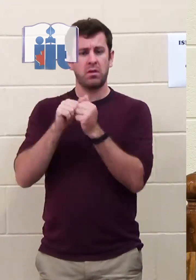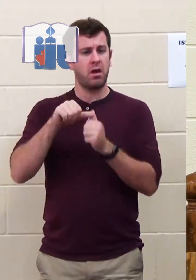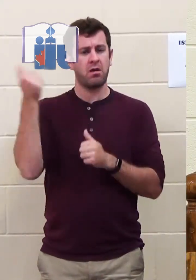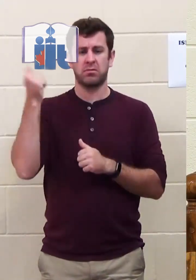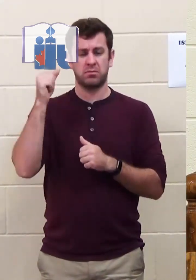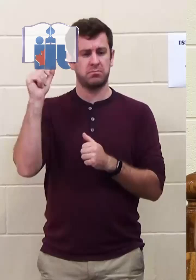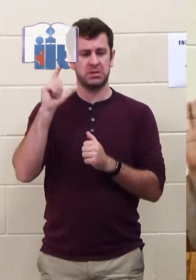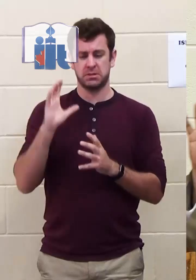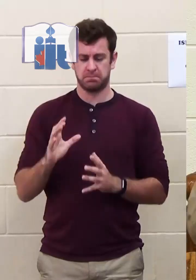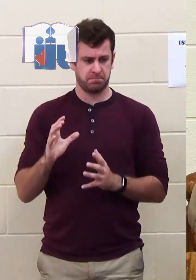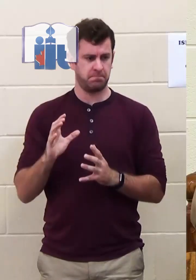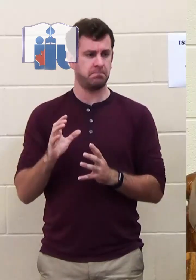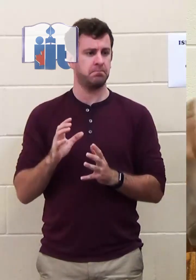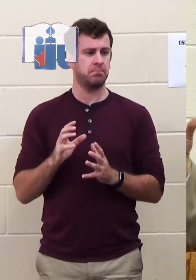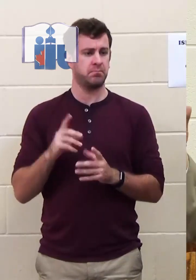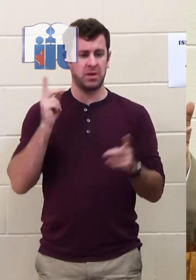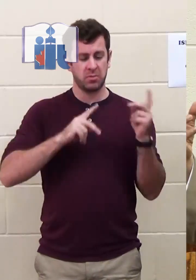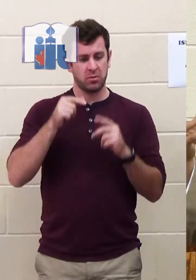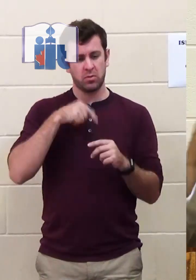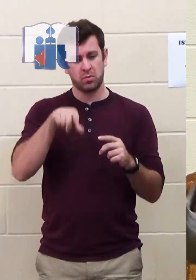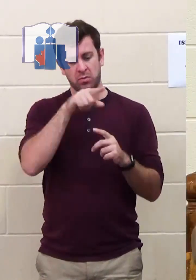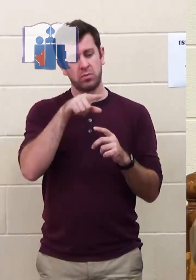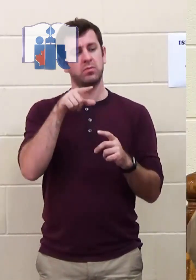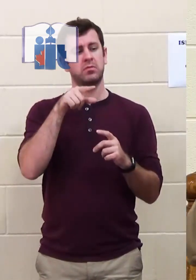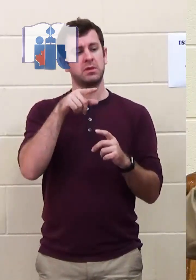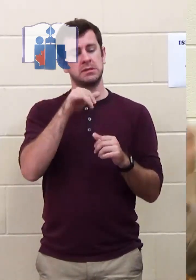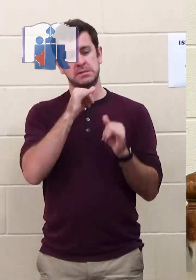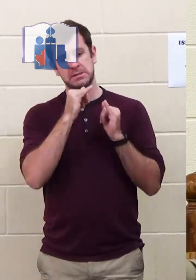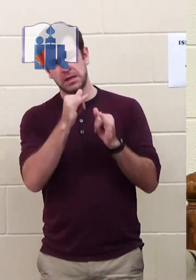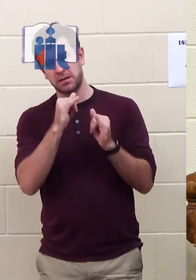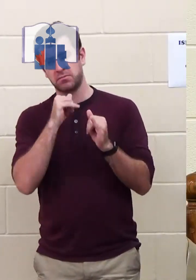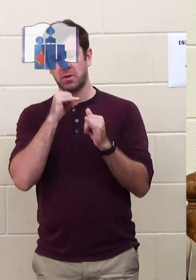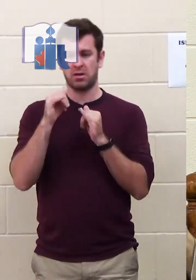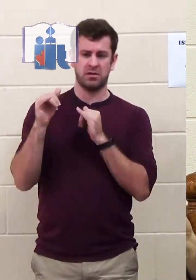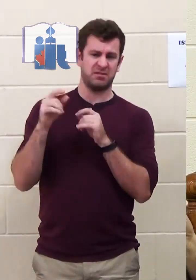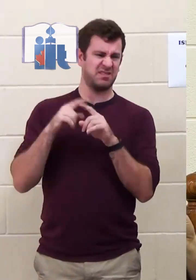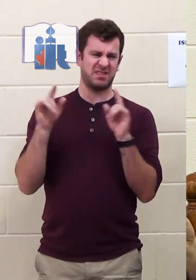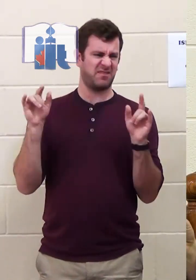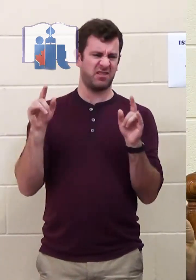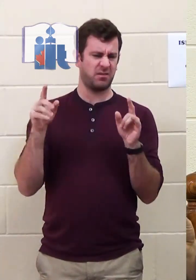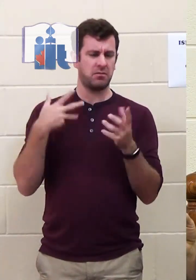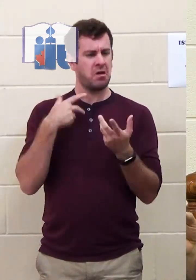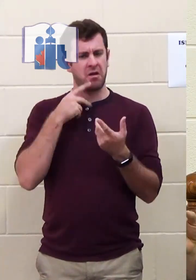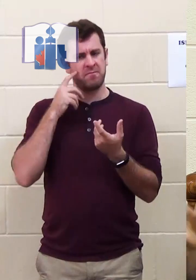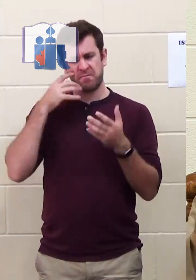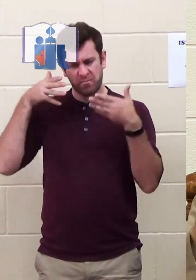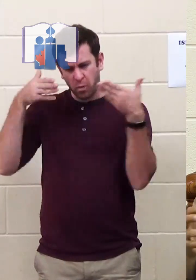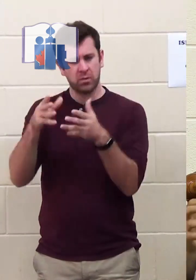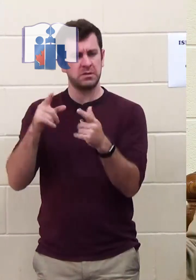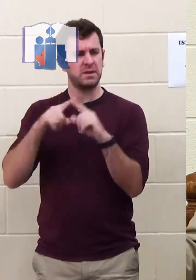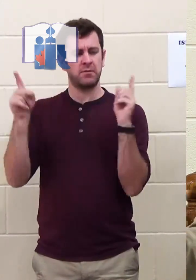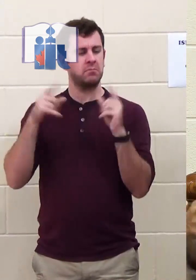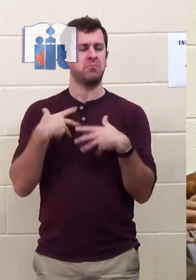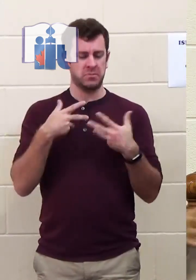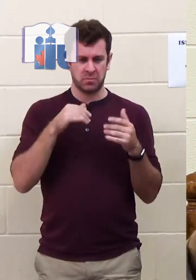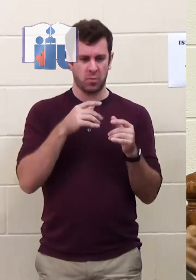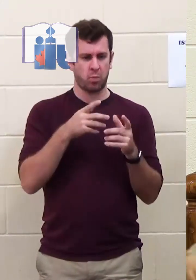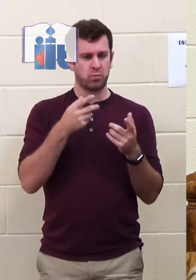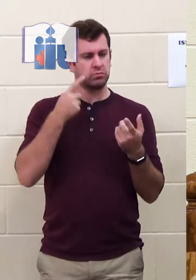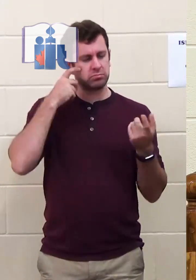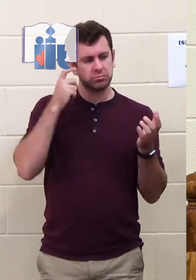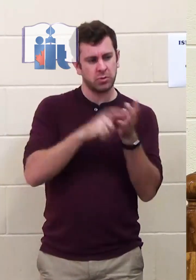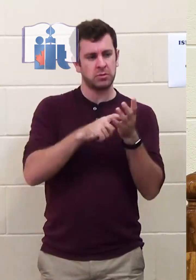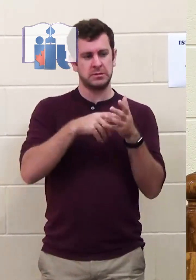look at people with what is the same and not what is different. And let us also reach